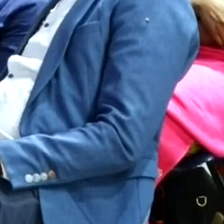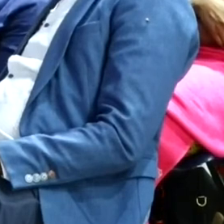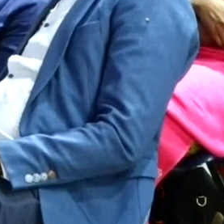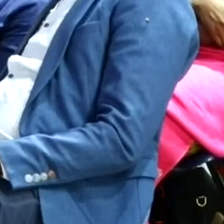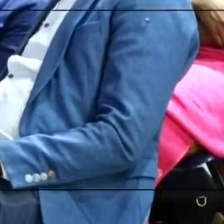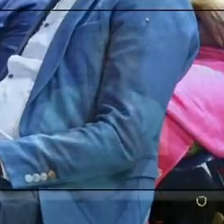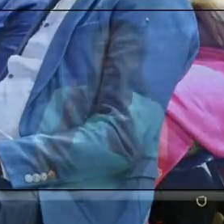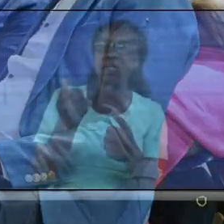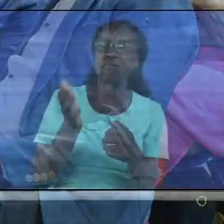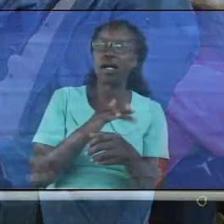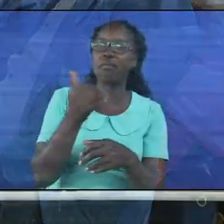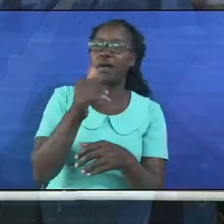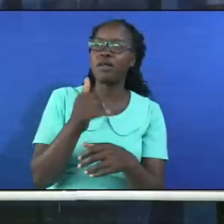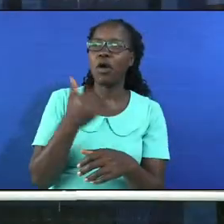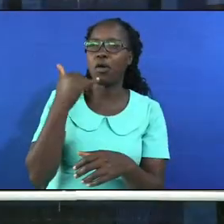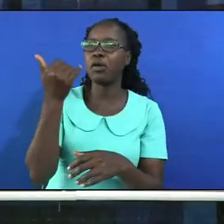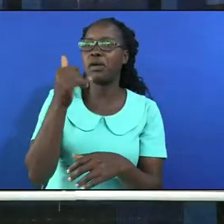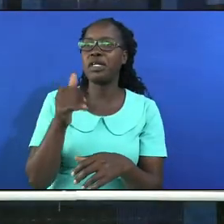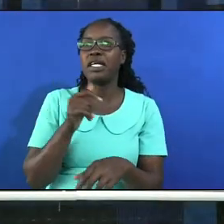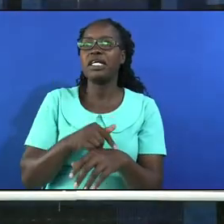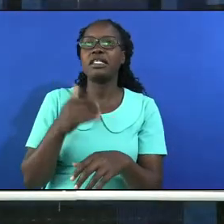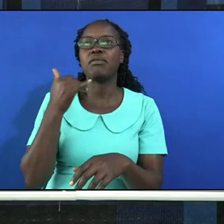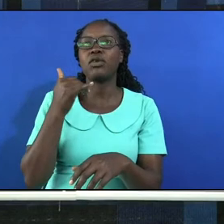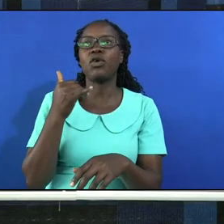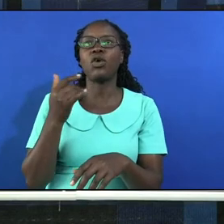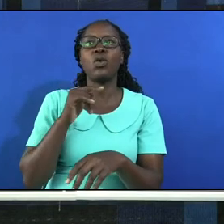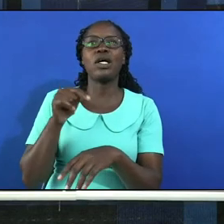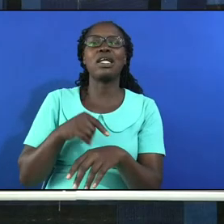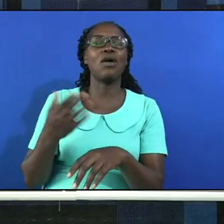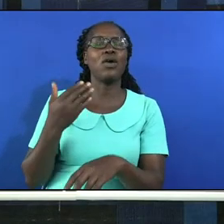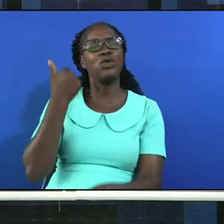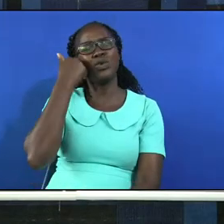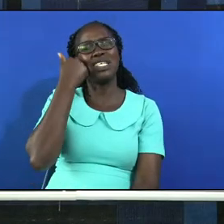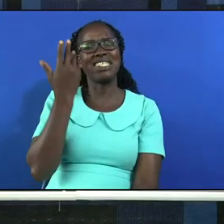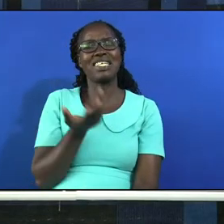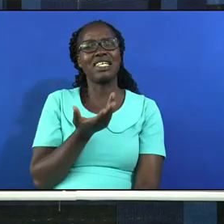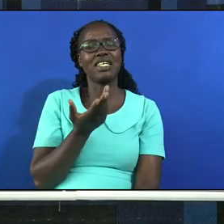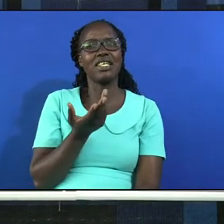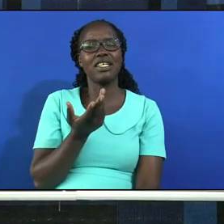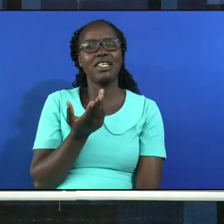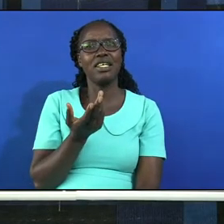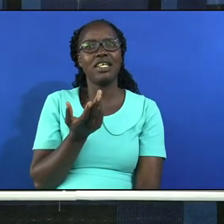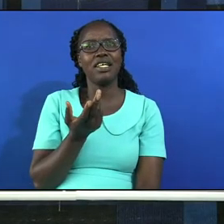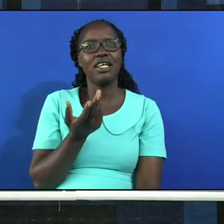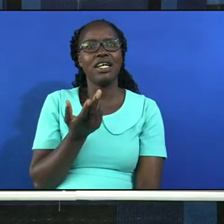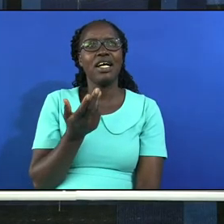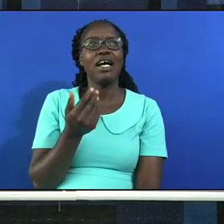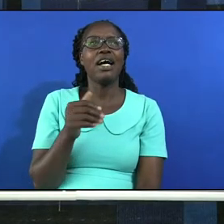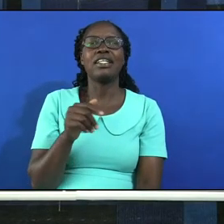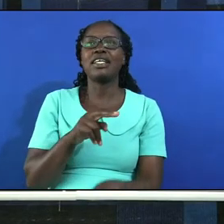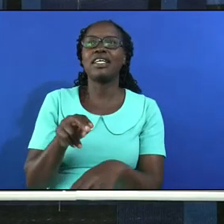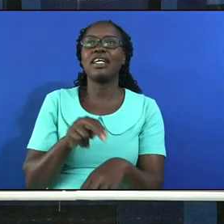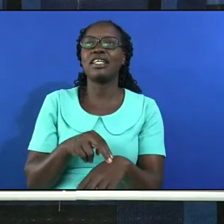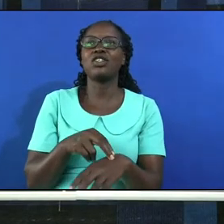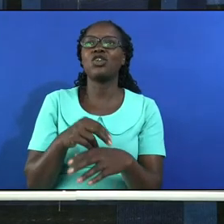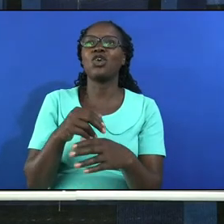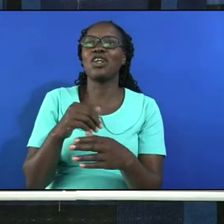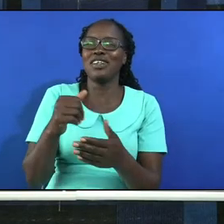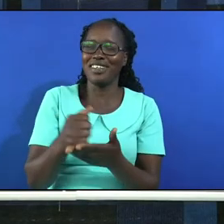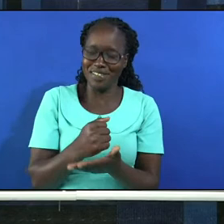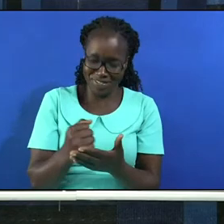they not texted? Why have they not called? When they called you 1 hour ago, you are sick. And there is a national referral